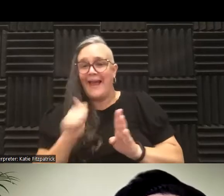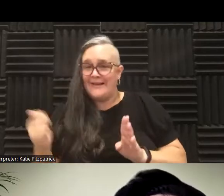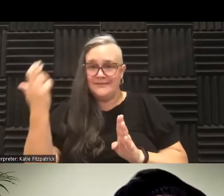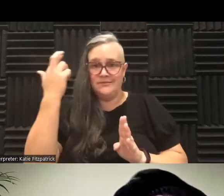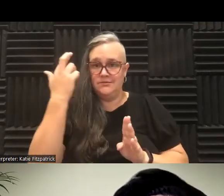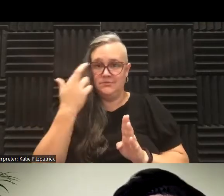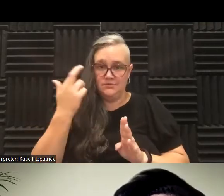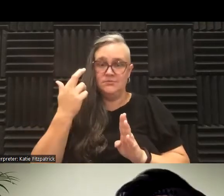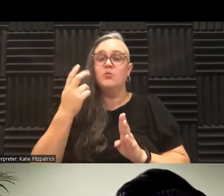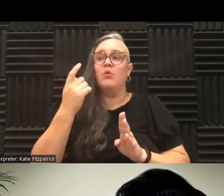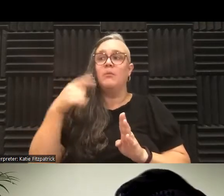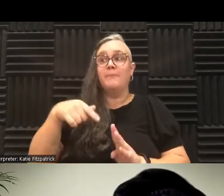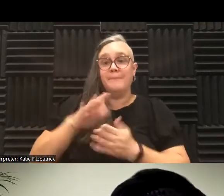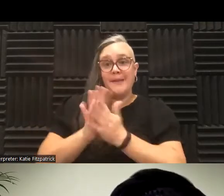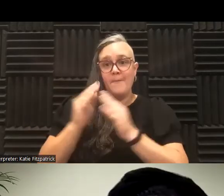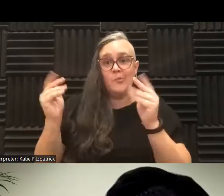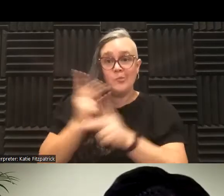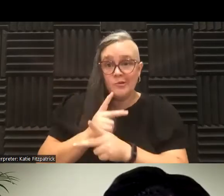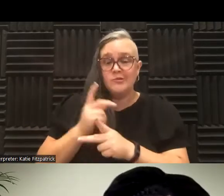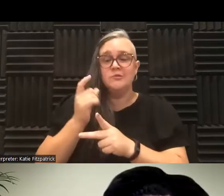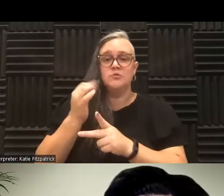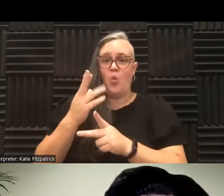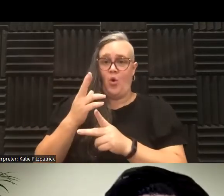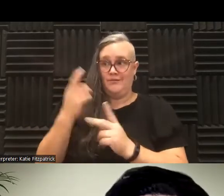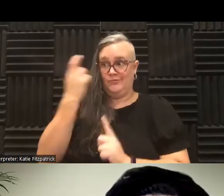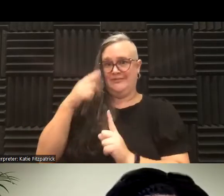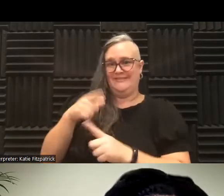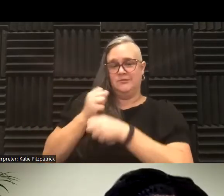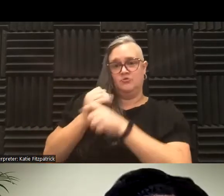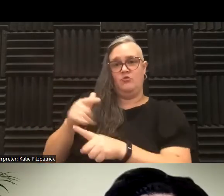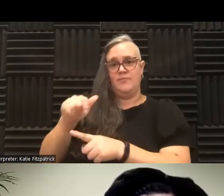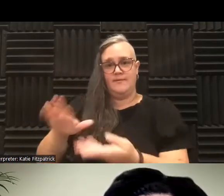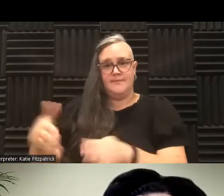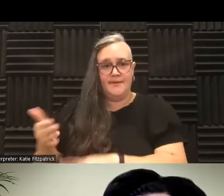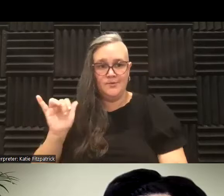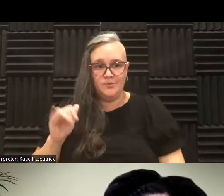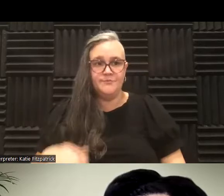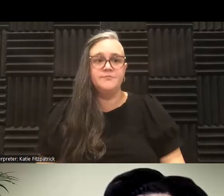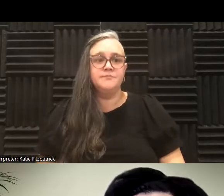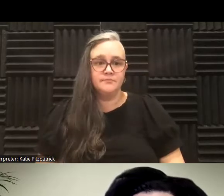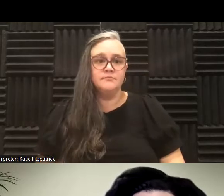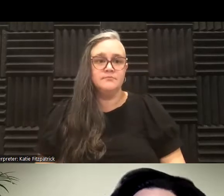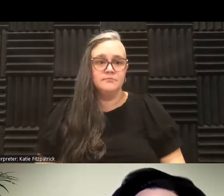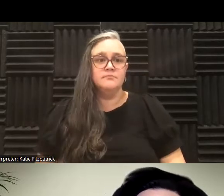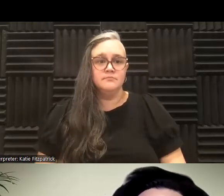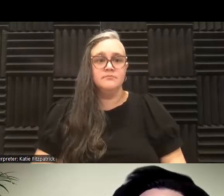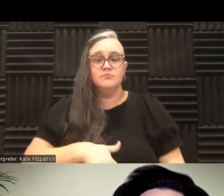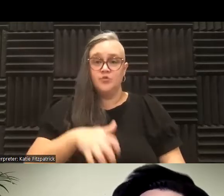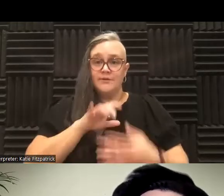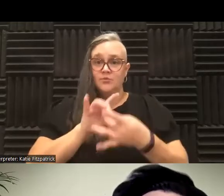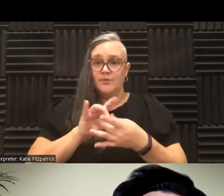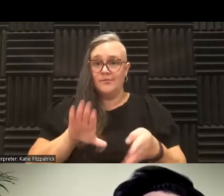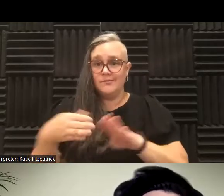or aggravated by pregnancy and its management. So pregnancy-related mortalities usually